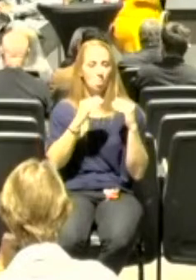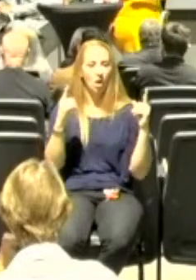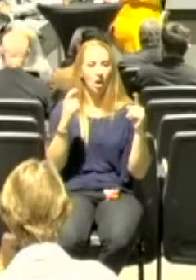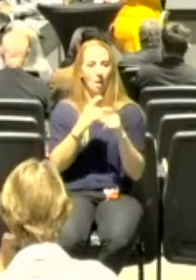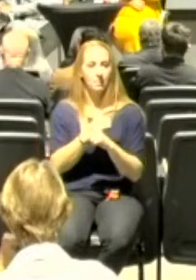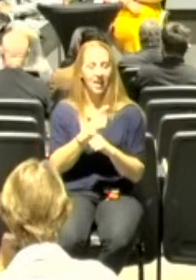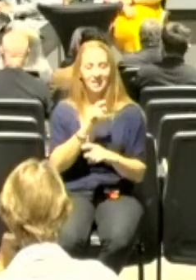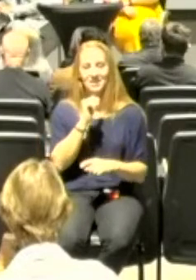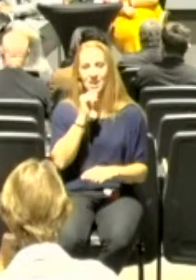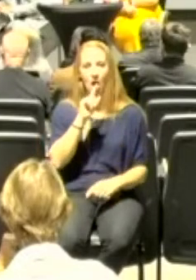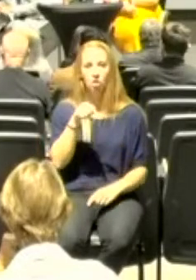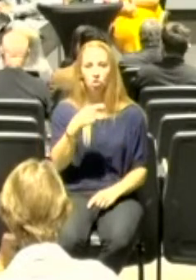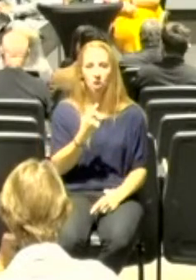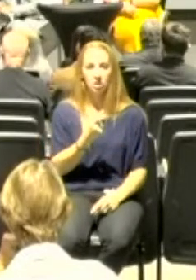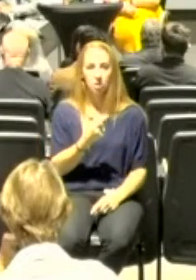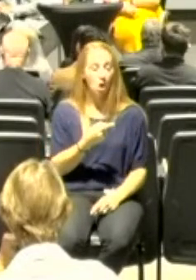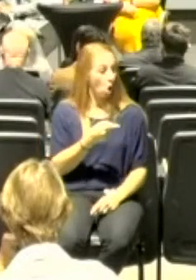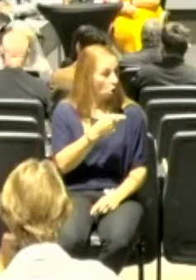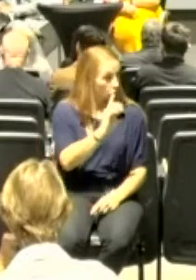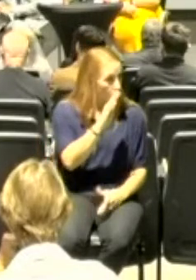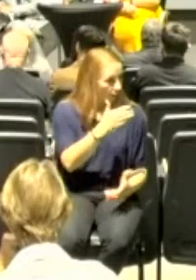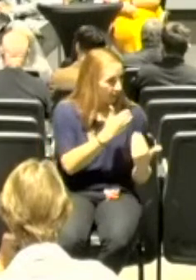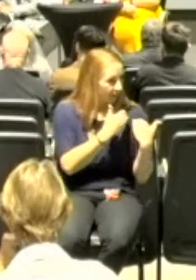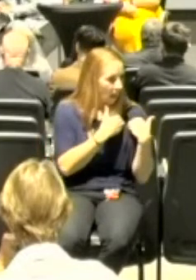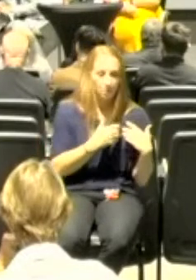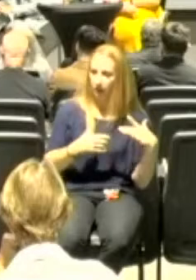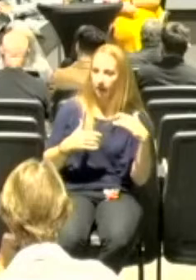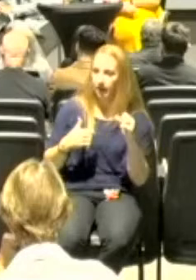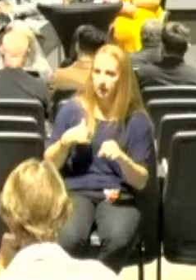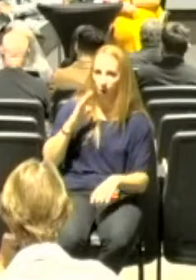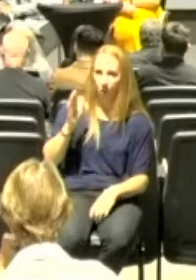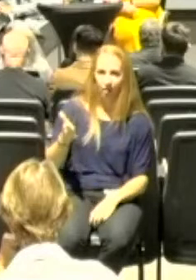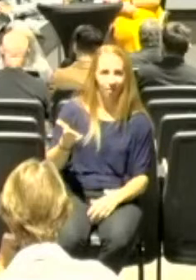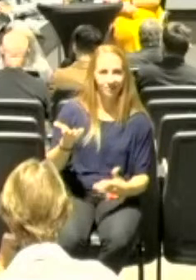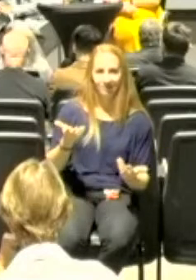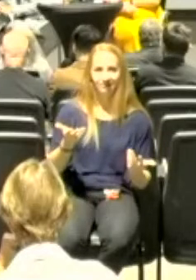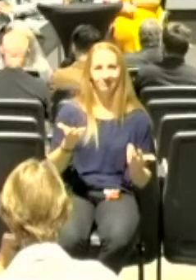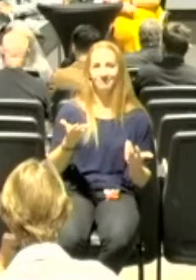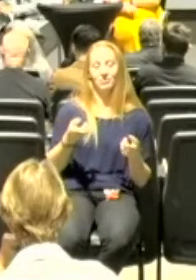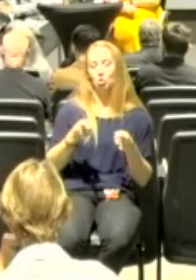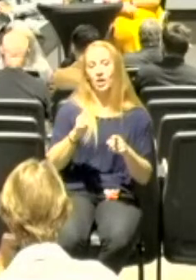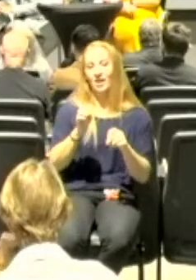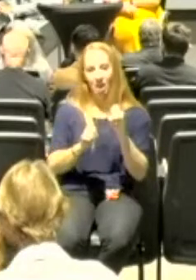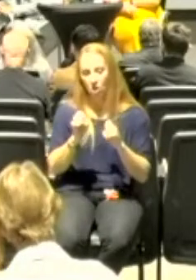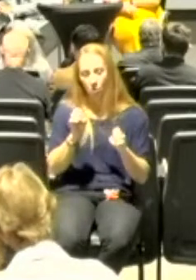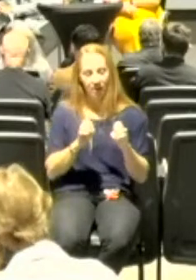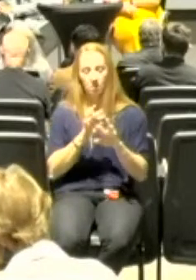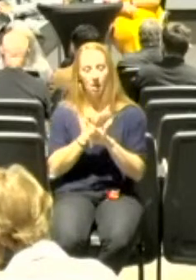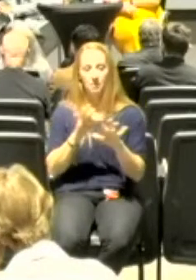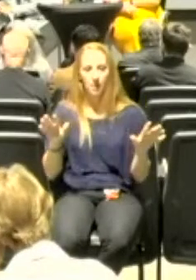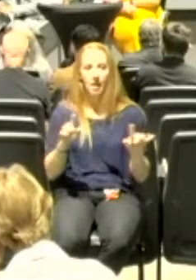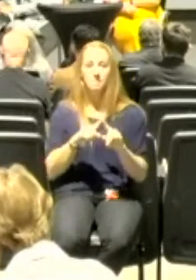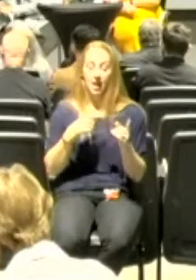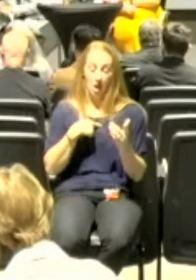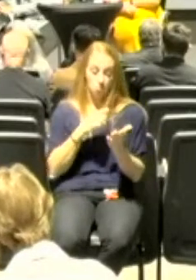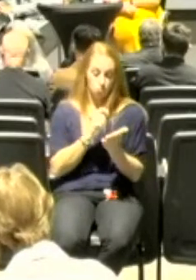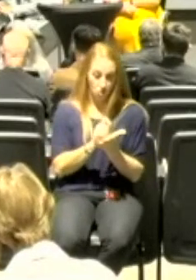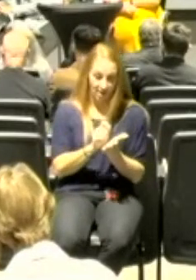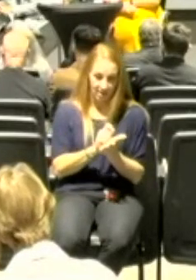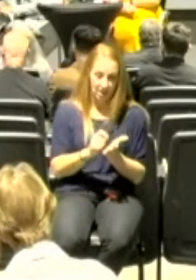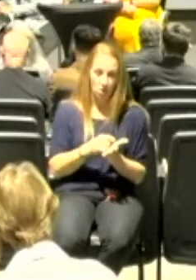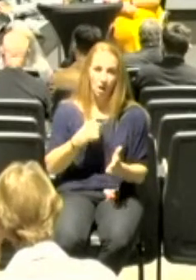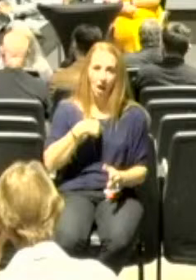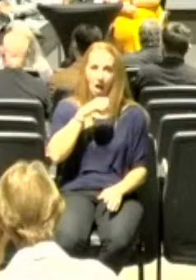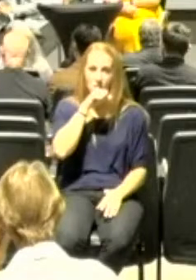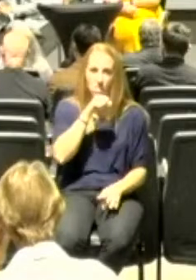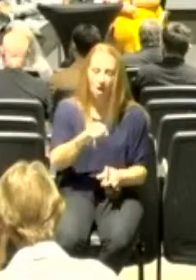simply saying, Darian, are you going to hold people accountable? Is it a part of their evaluation? For me, and I literally was writing this down, and I love